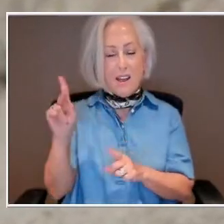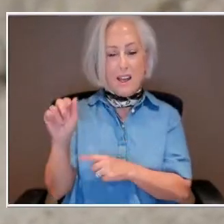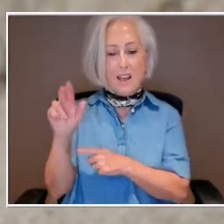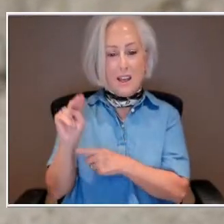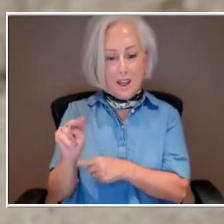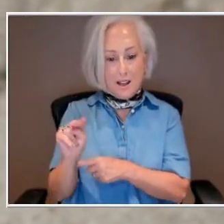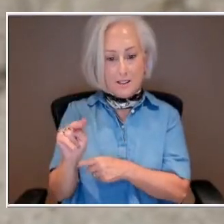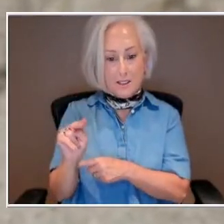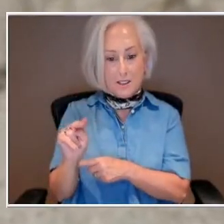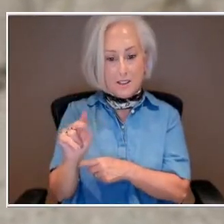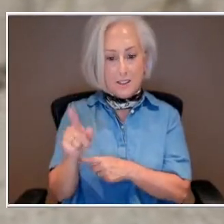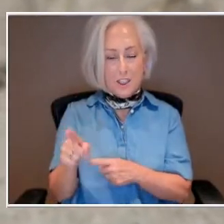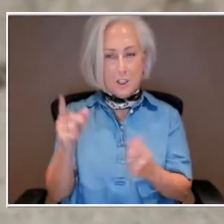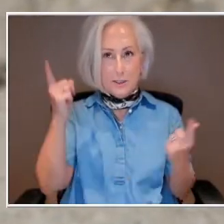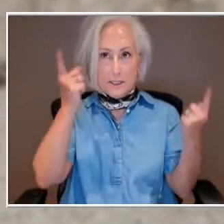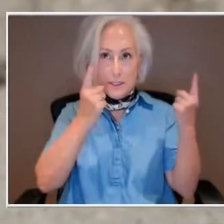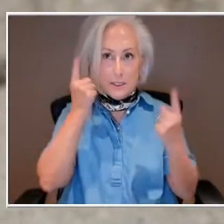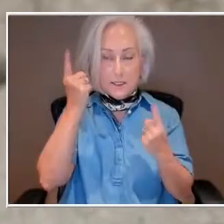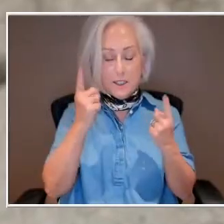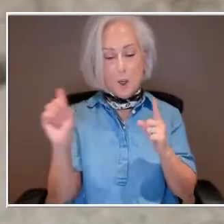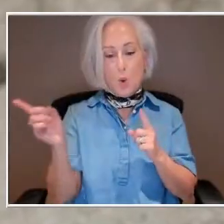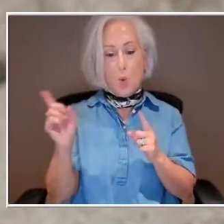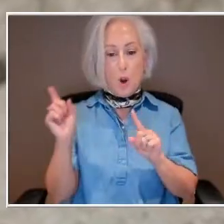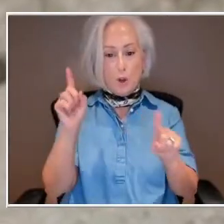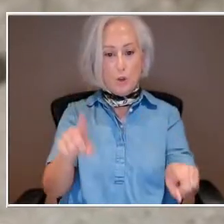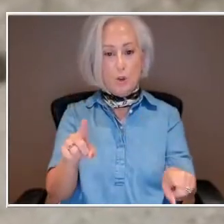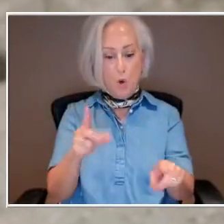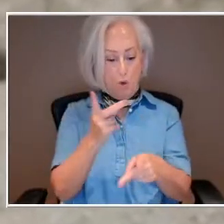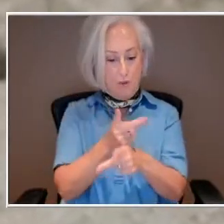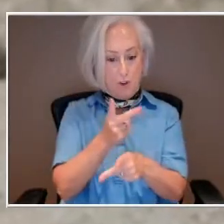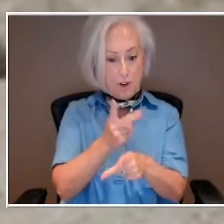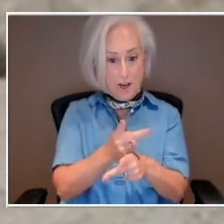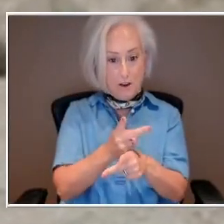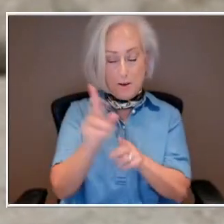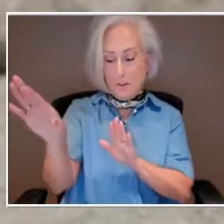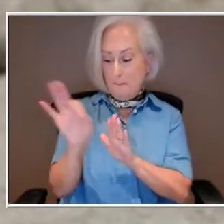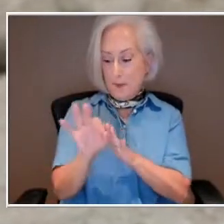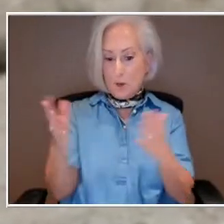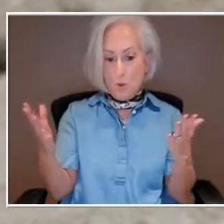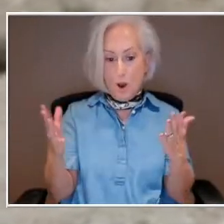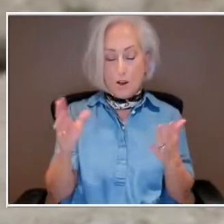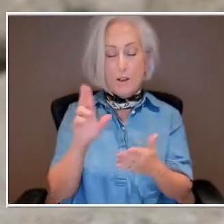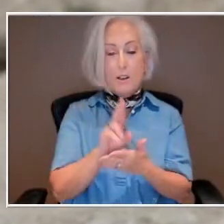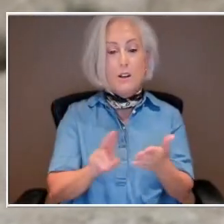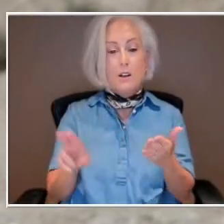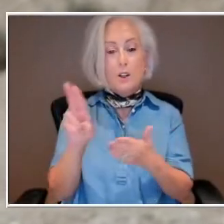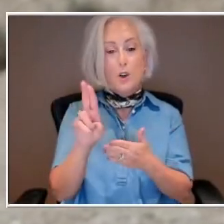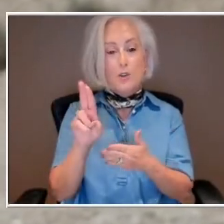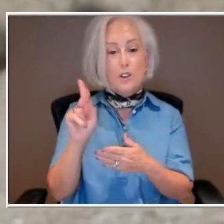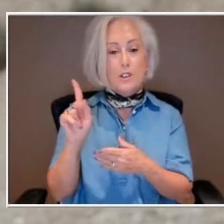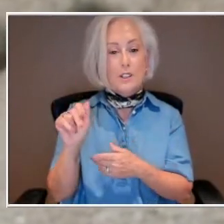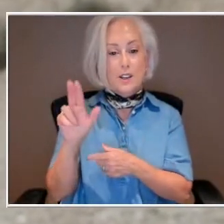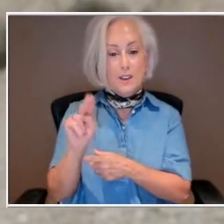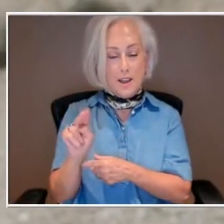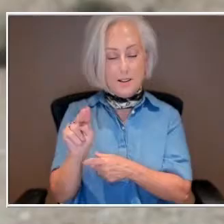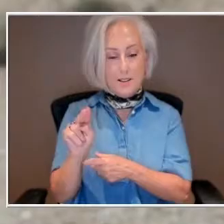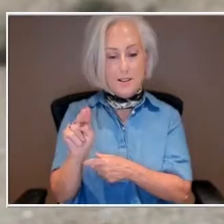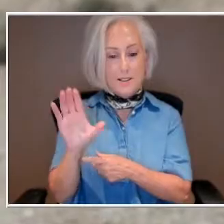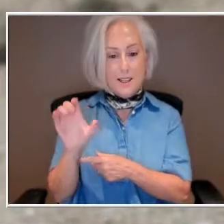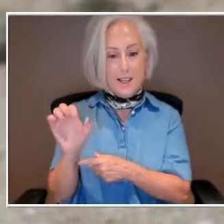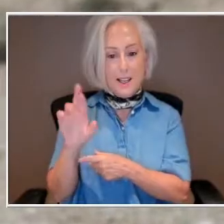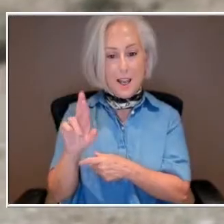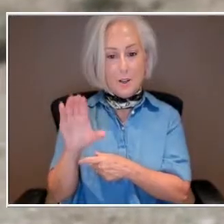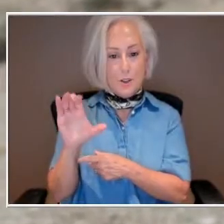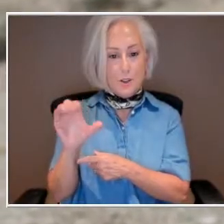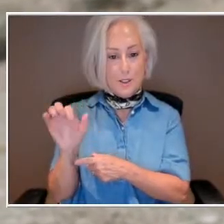for her care? She chose the University of Kansas Cancer Center, and this morning she is sharing her journey, which includes road